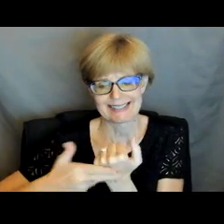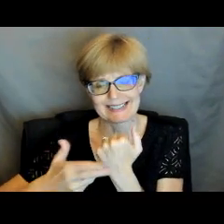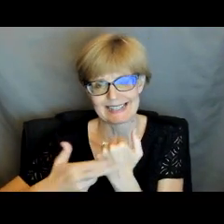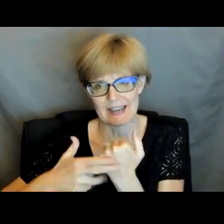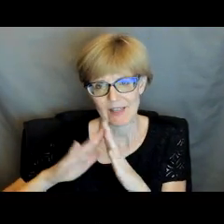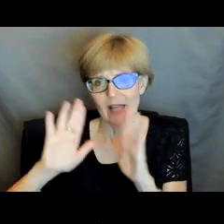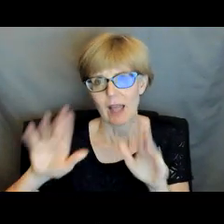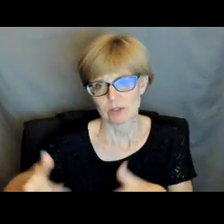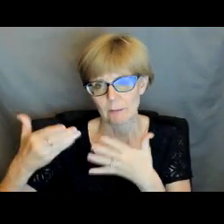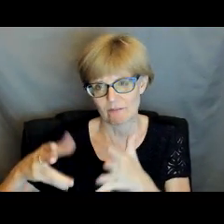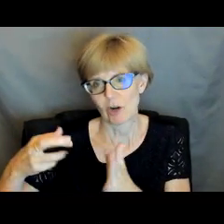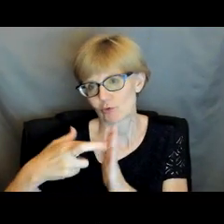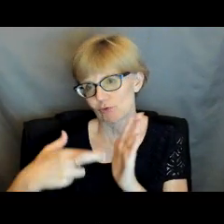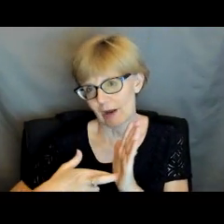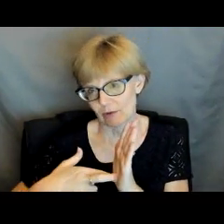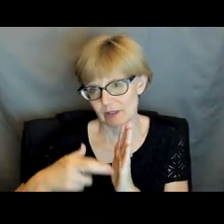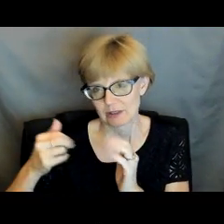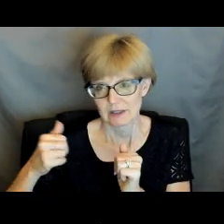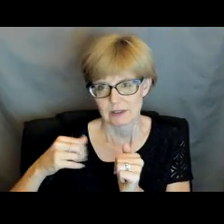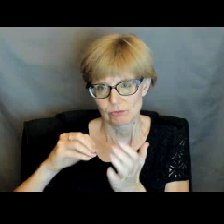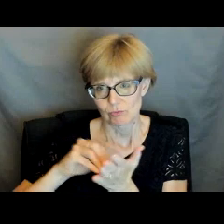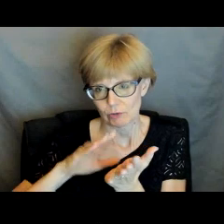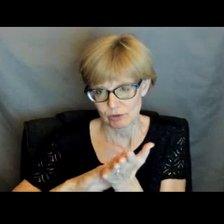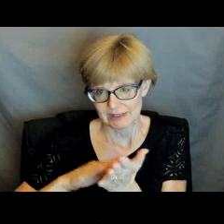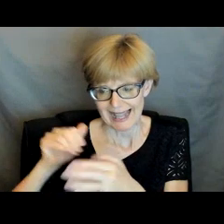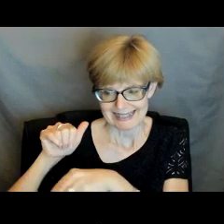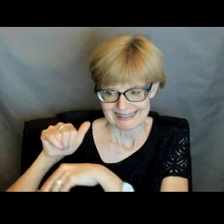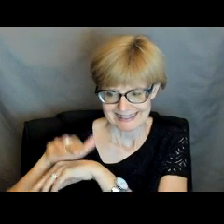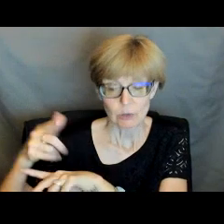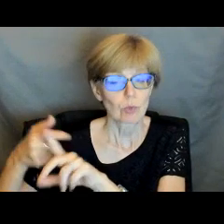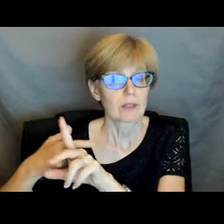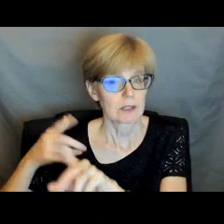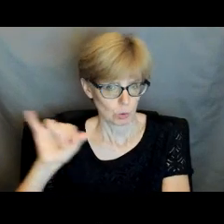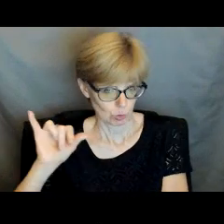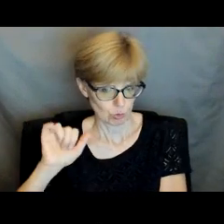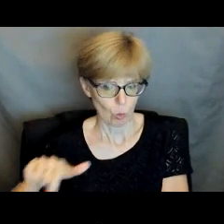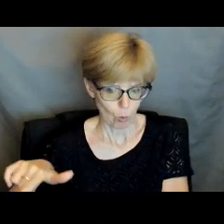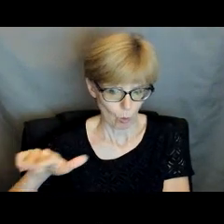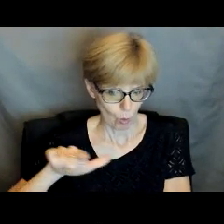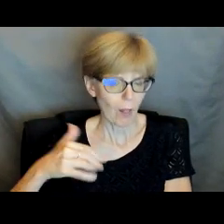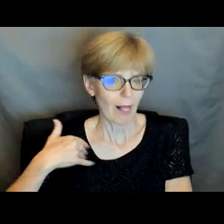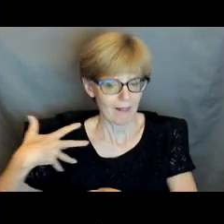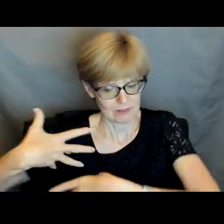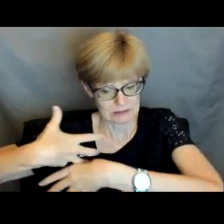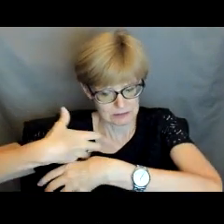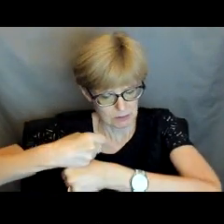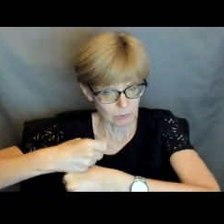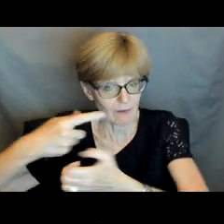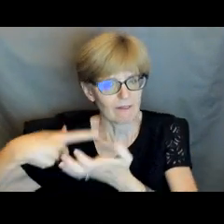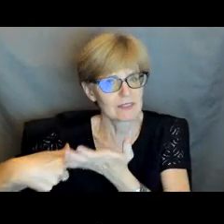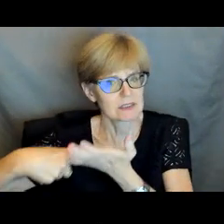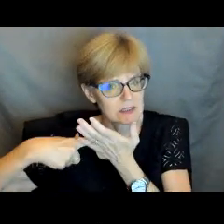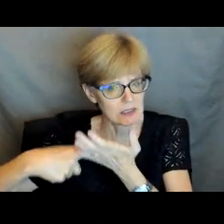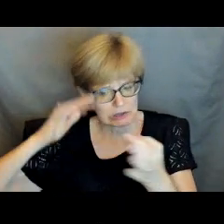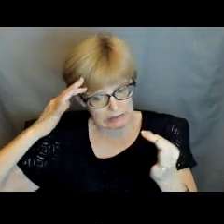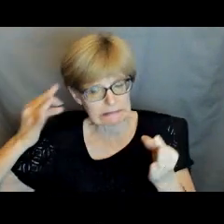records and sent to the tenants as well. So that way everyone has a summary of what was discussed and what's been